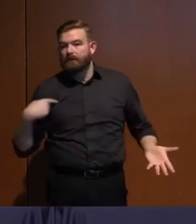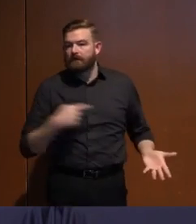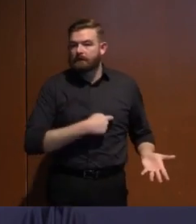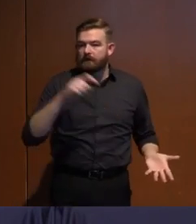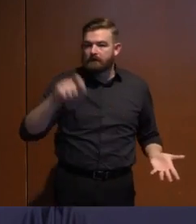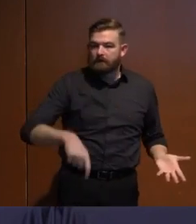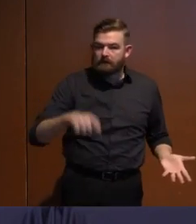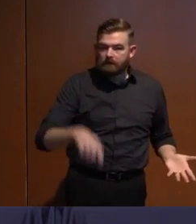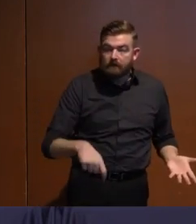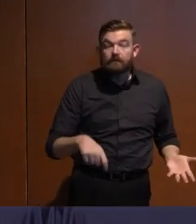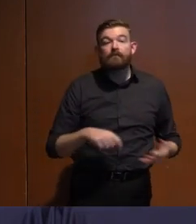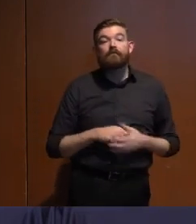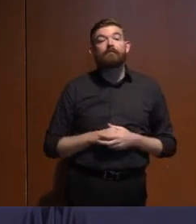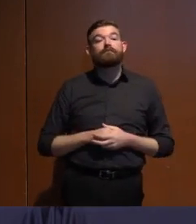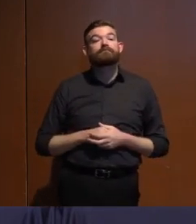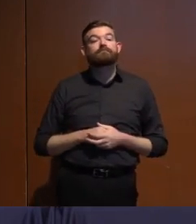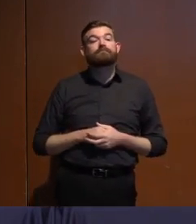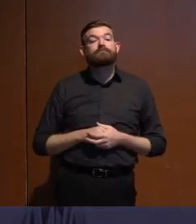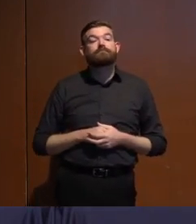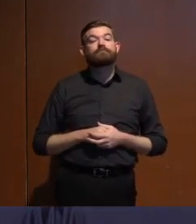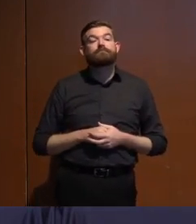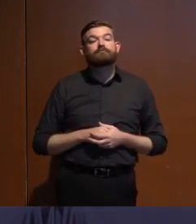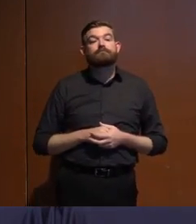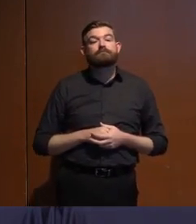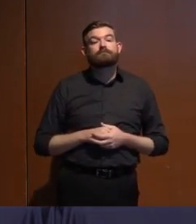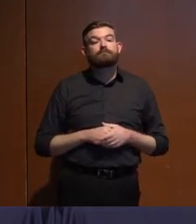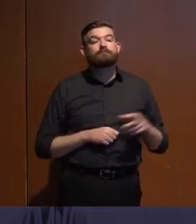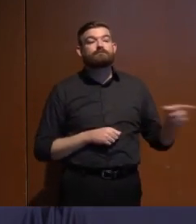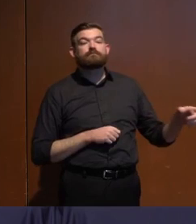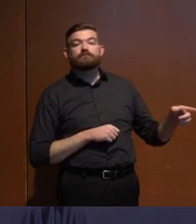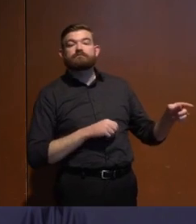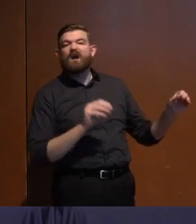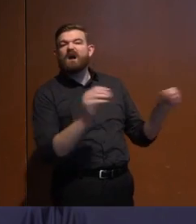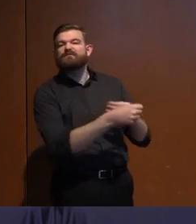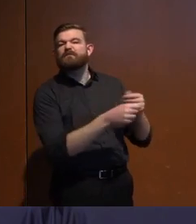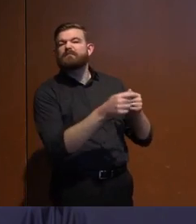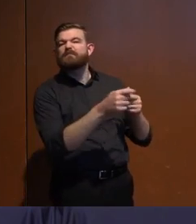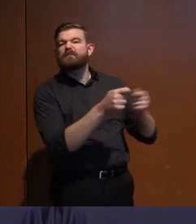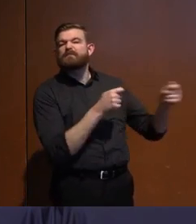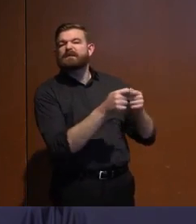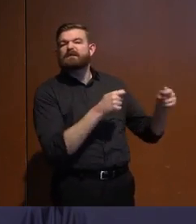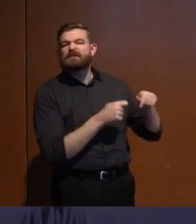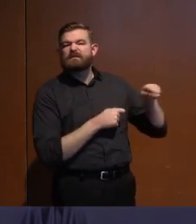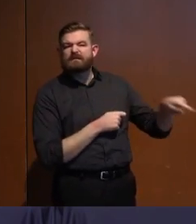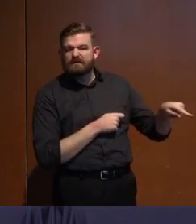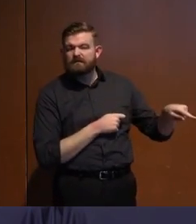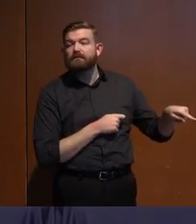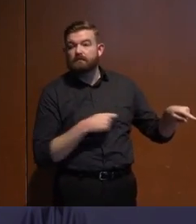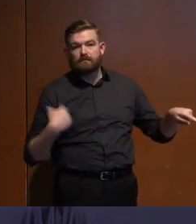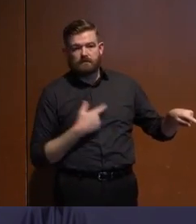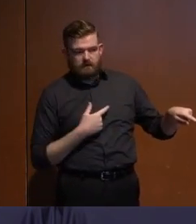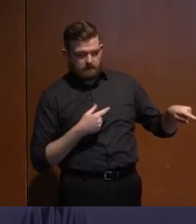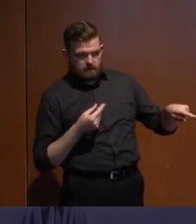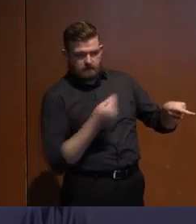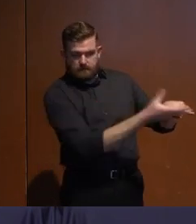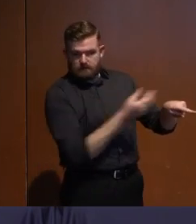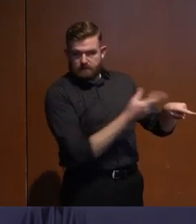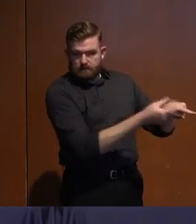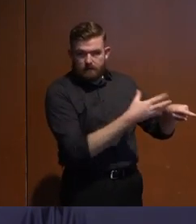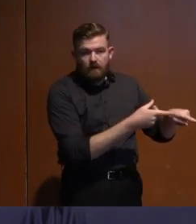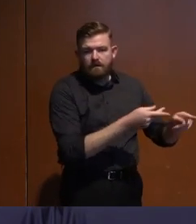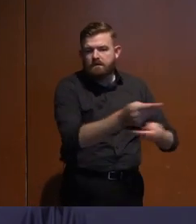management teams continue to pursue all available PPE in the private market as well. We are truly leaving no